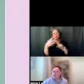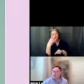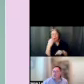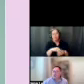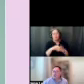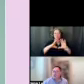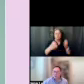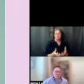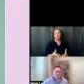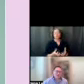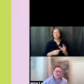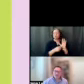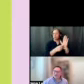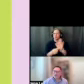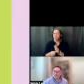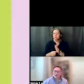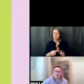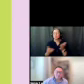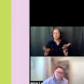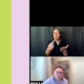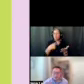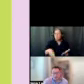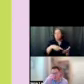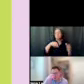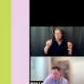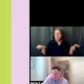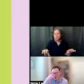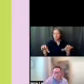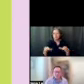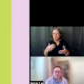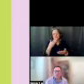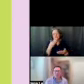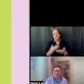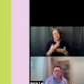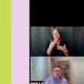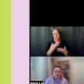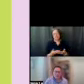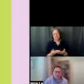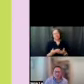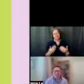about. And so with that said, thank you everyone, and happy